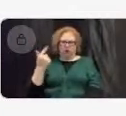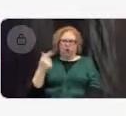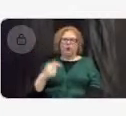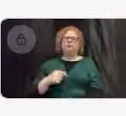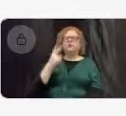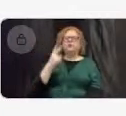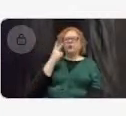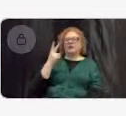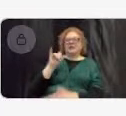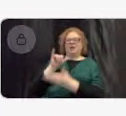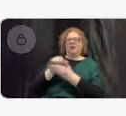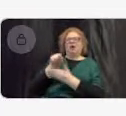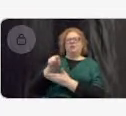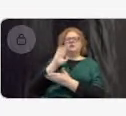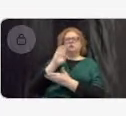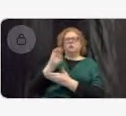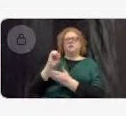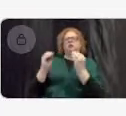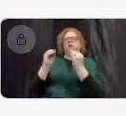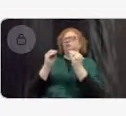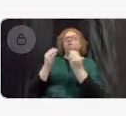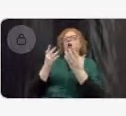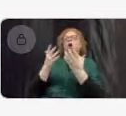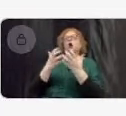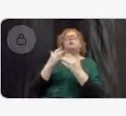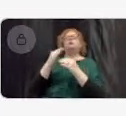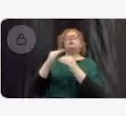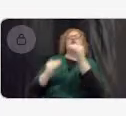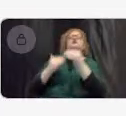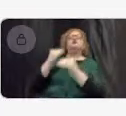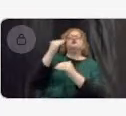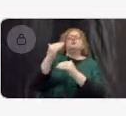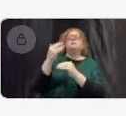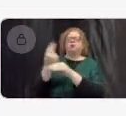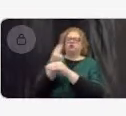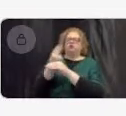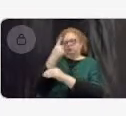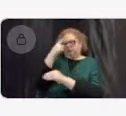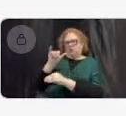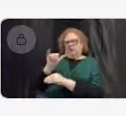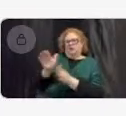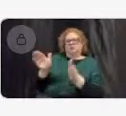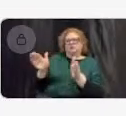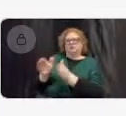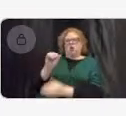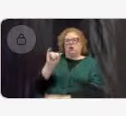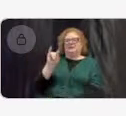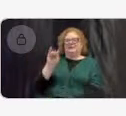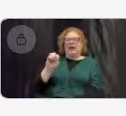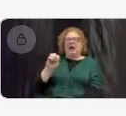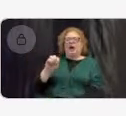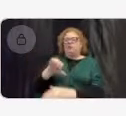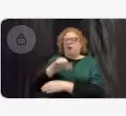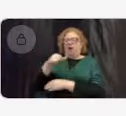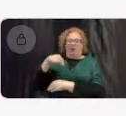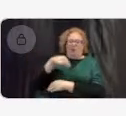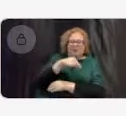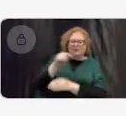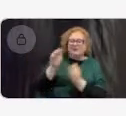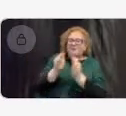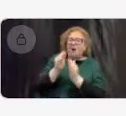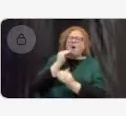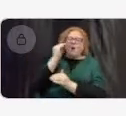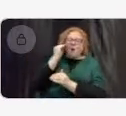zoning as too intensive for the site. The property is relatively small with single-family residences located immediately to the north